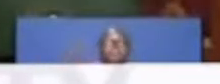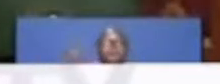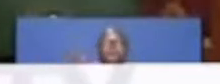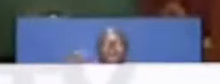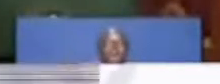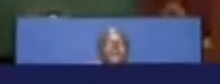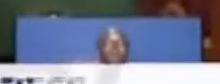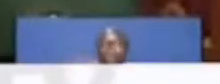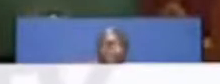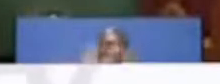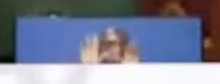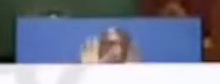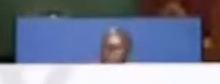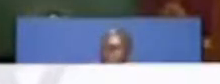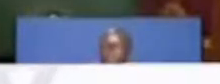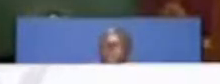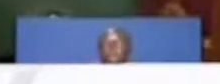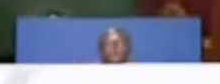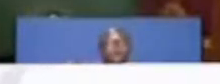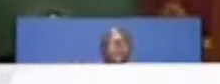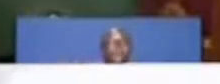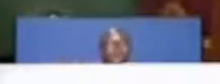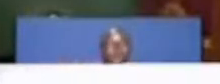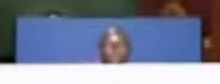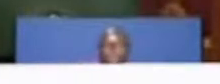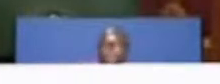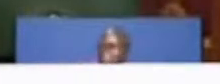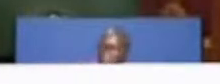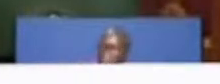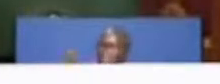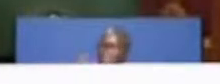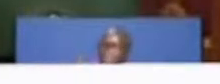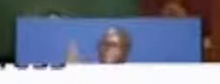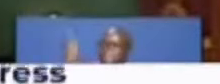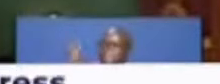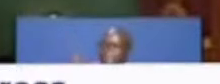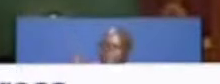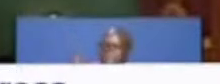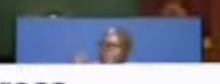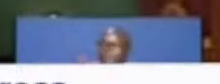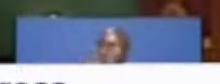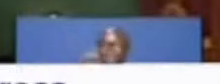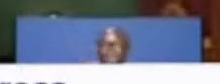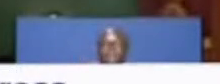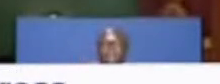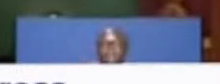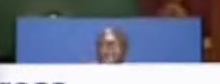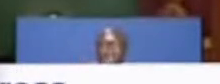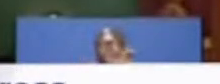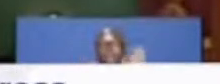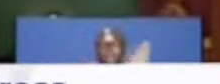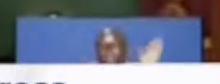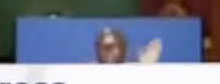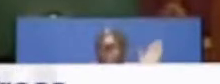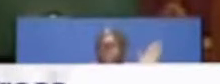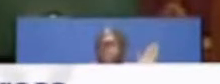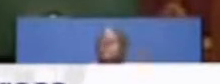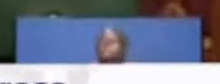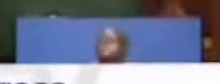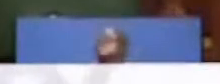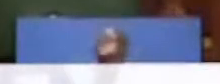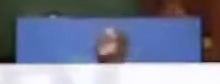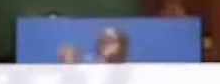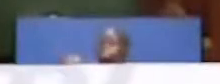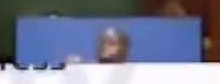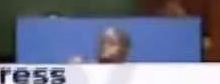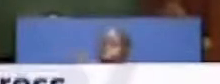fundamentals of the counties. As the first president to implement the 2010 Constitution, the task of rolling out